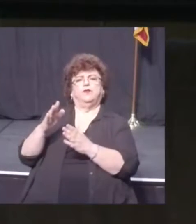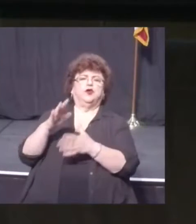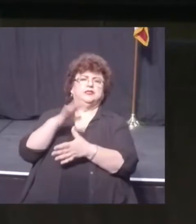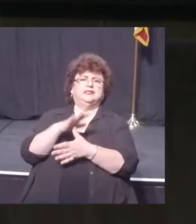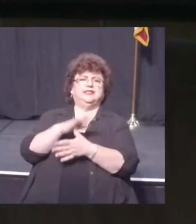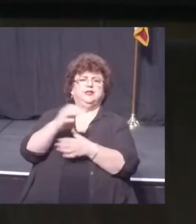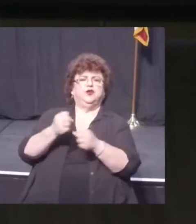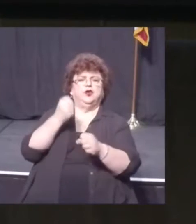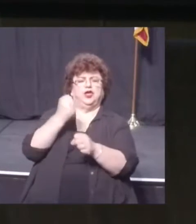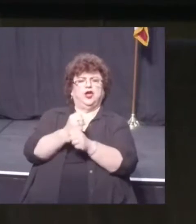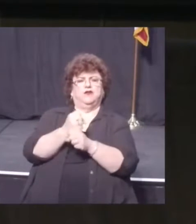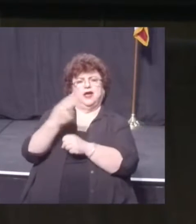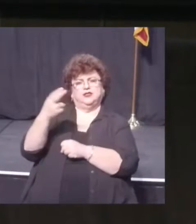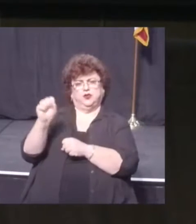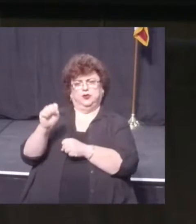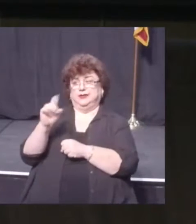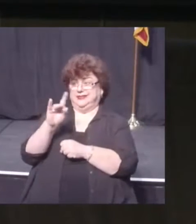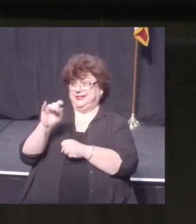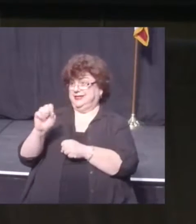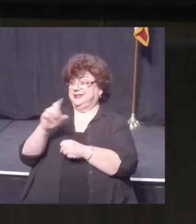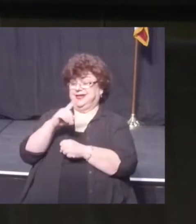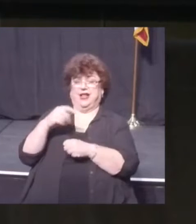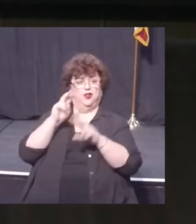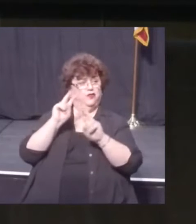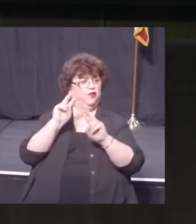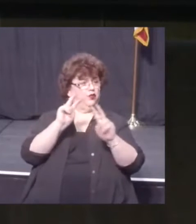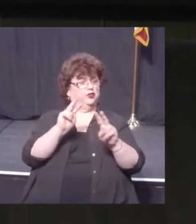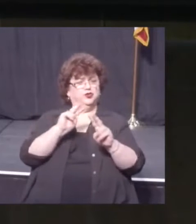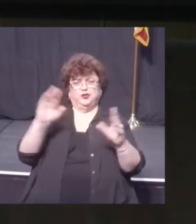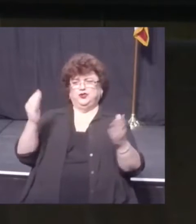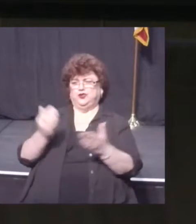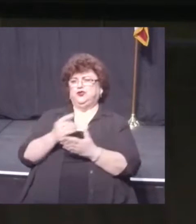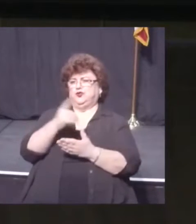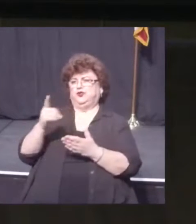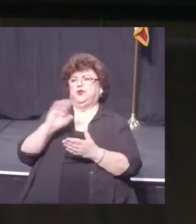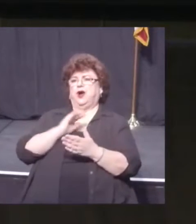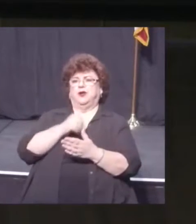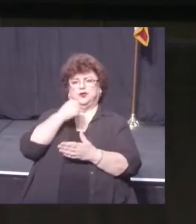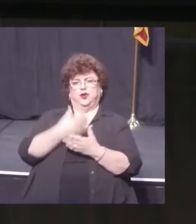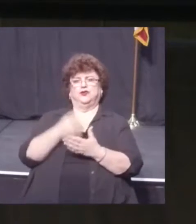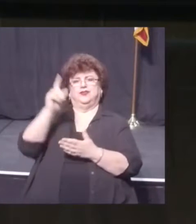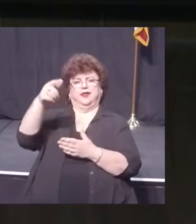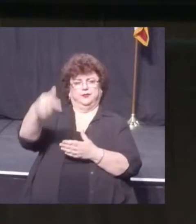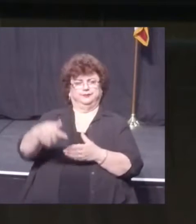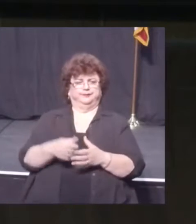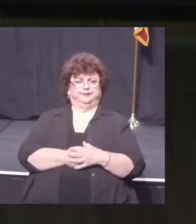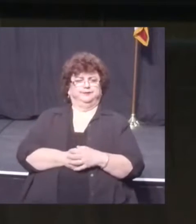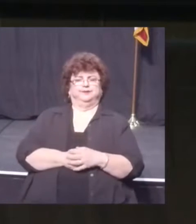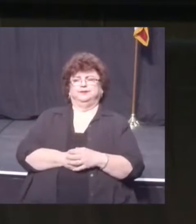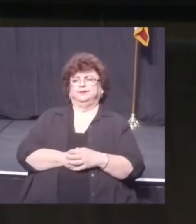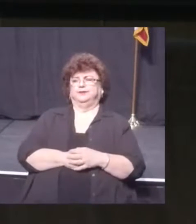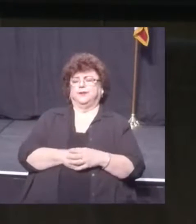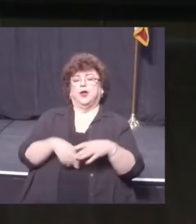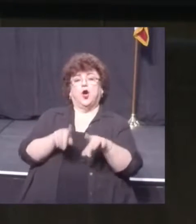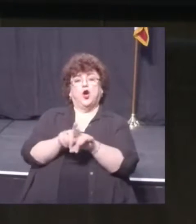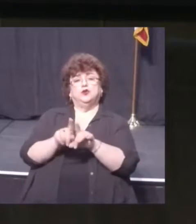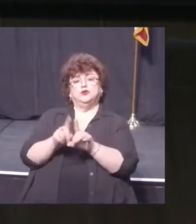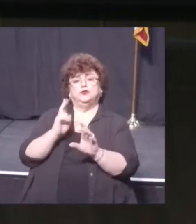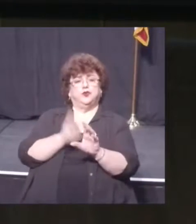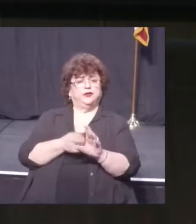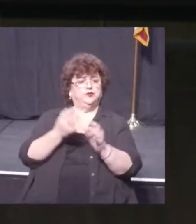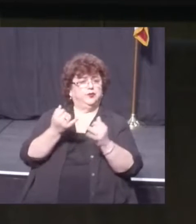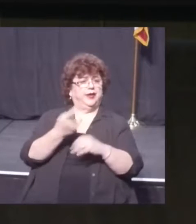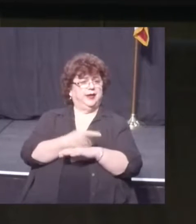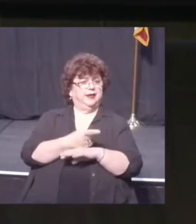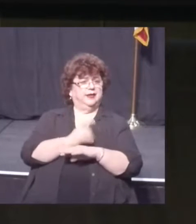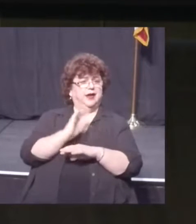high school. Dennis and I look forward to introducing you to them at a later date. Also joining us